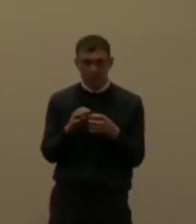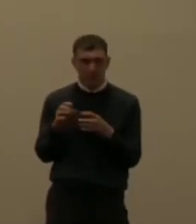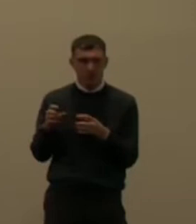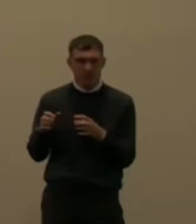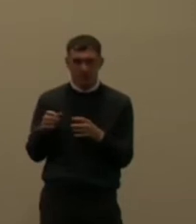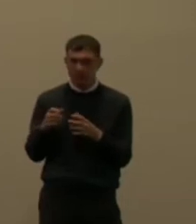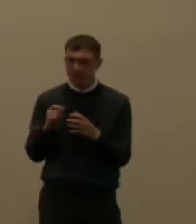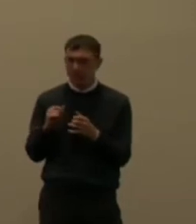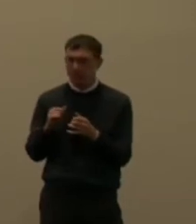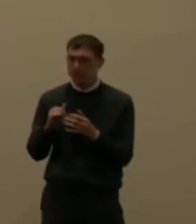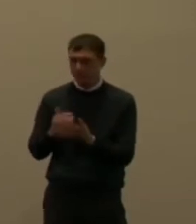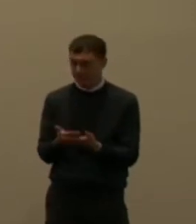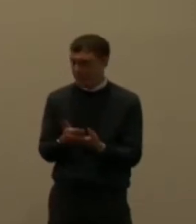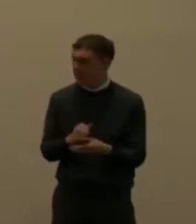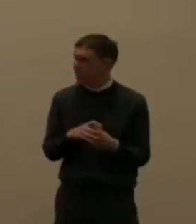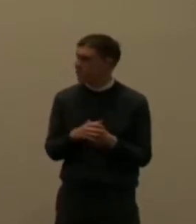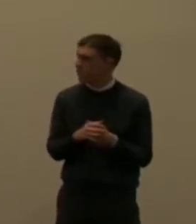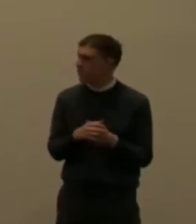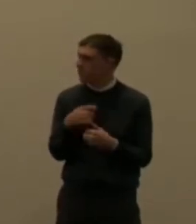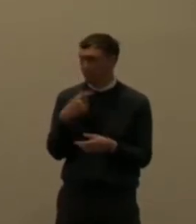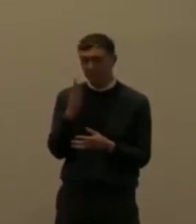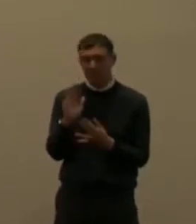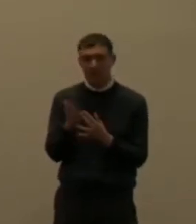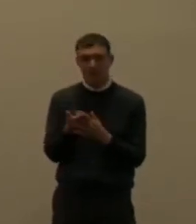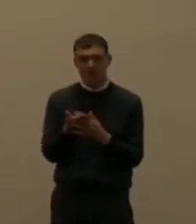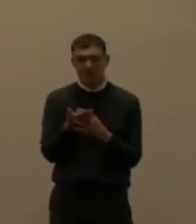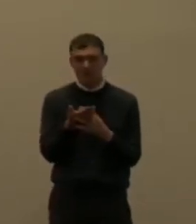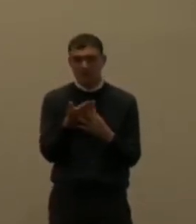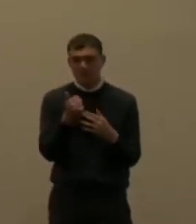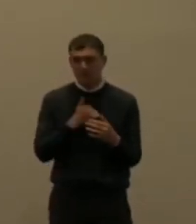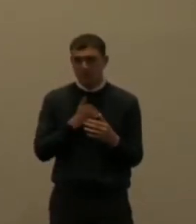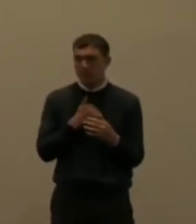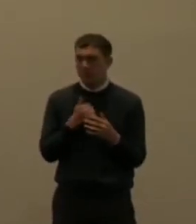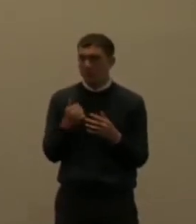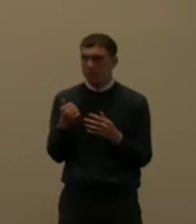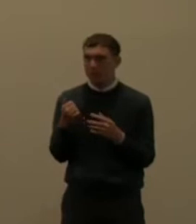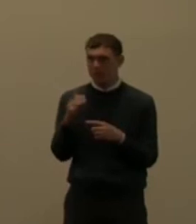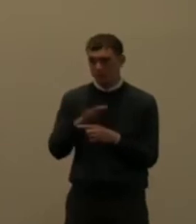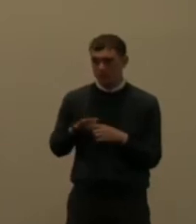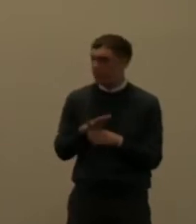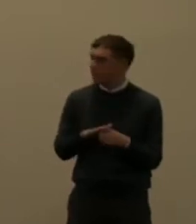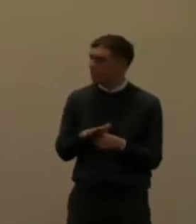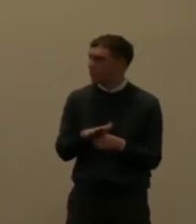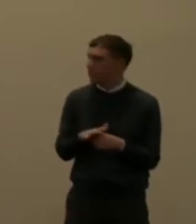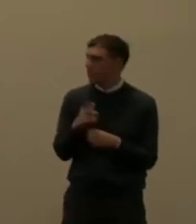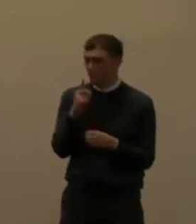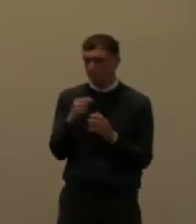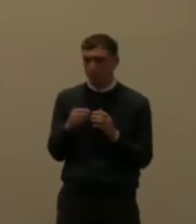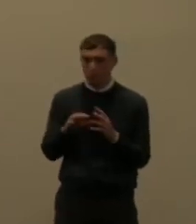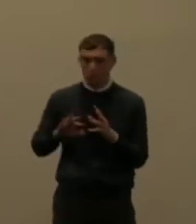production service connection to be able to access my dev environment and to be able to access my